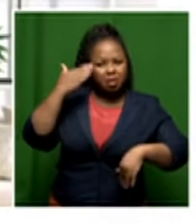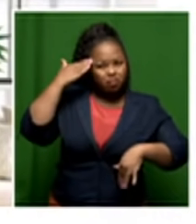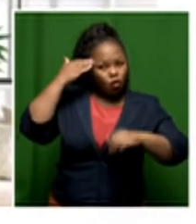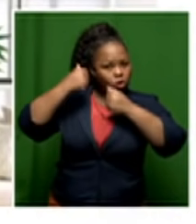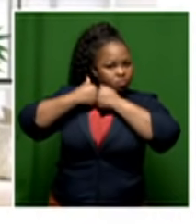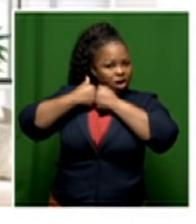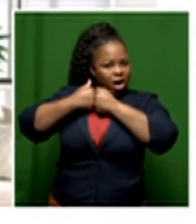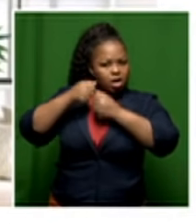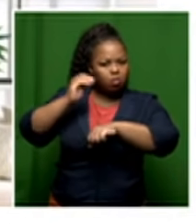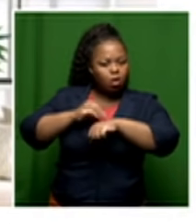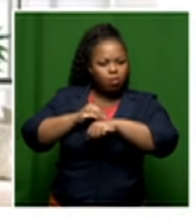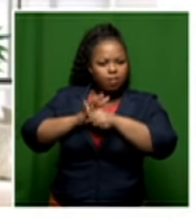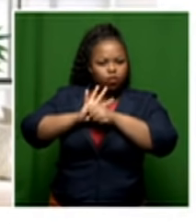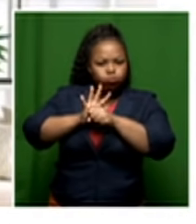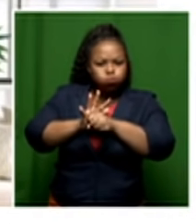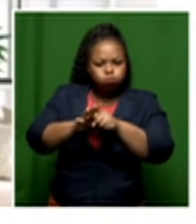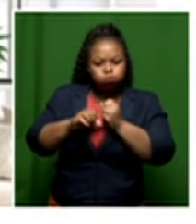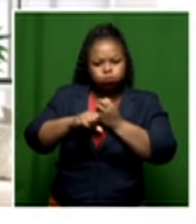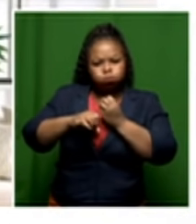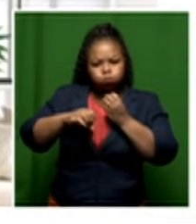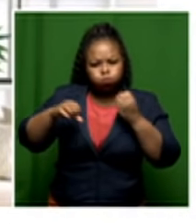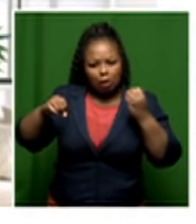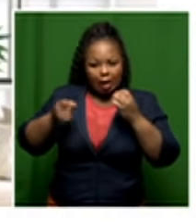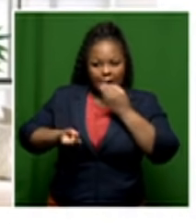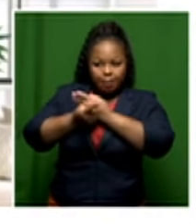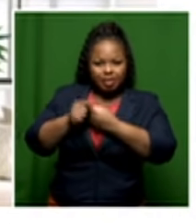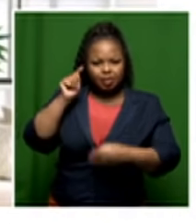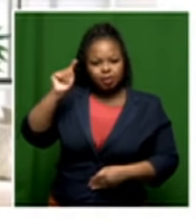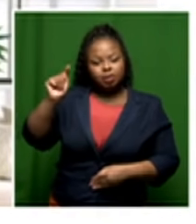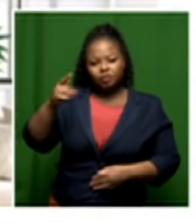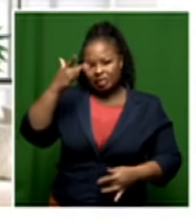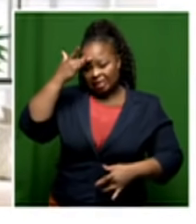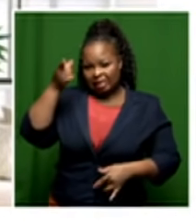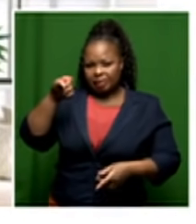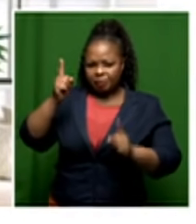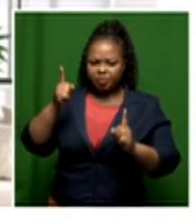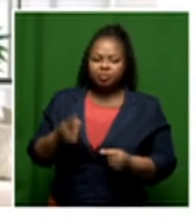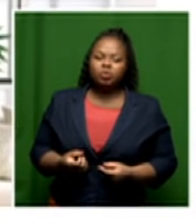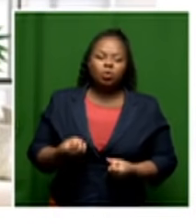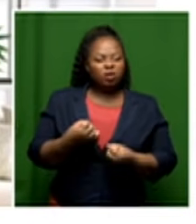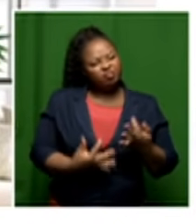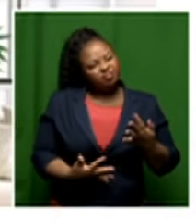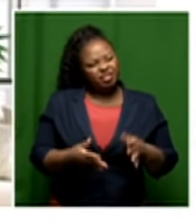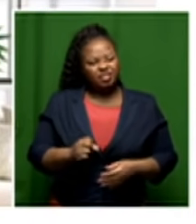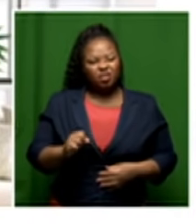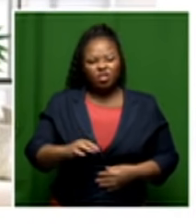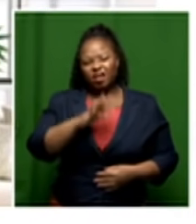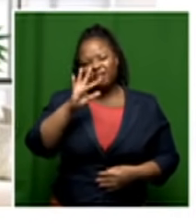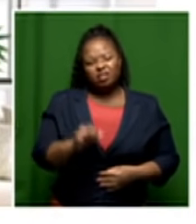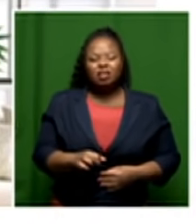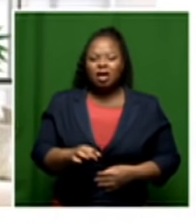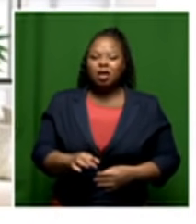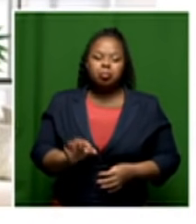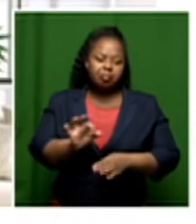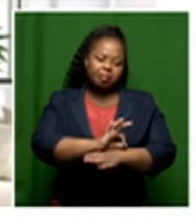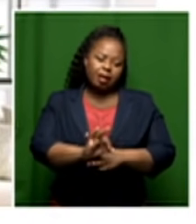also was a problem because we had to suspend. So there's all of those things. But having said all of that, the